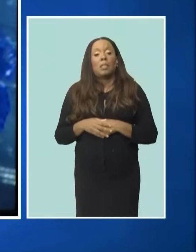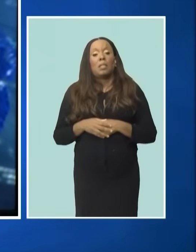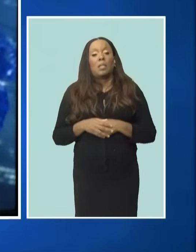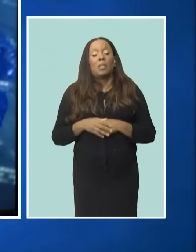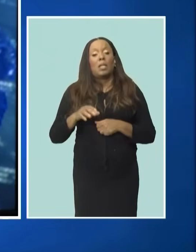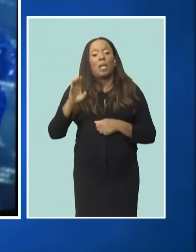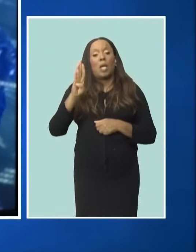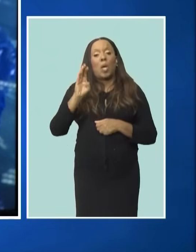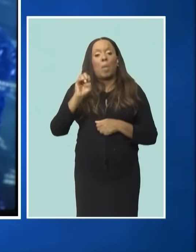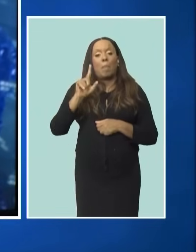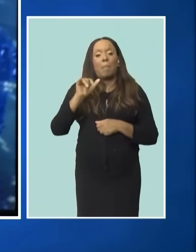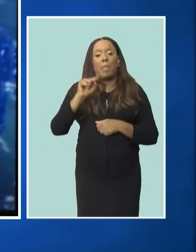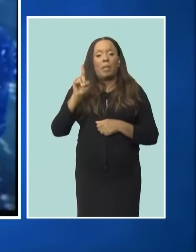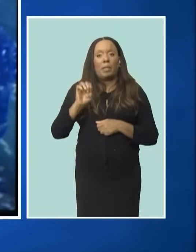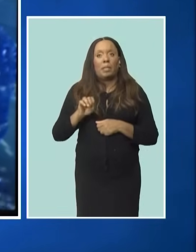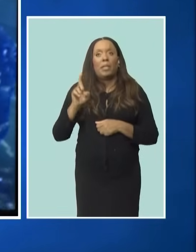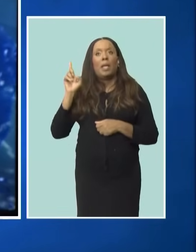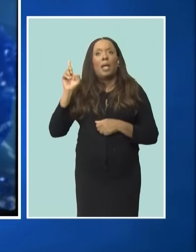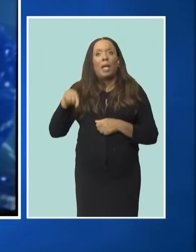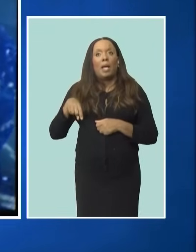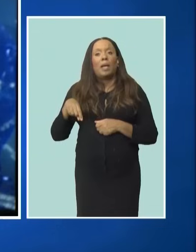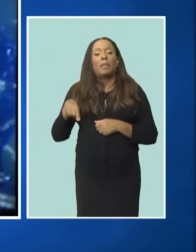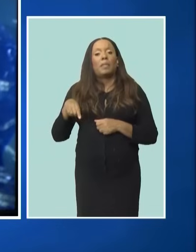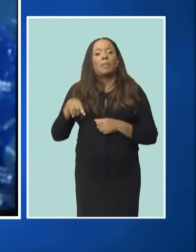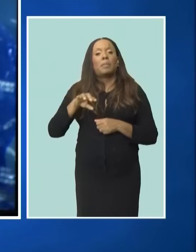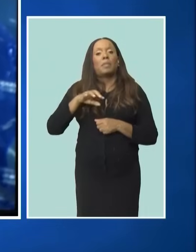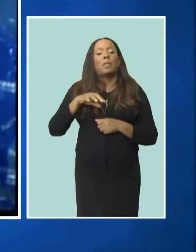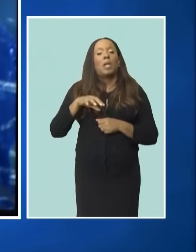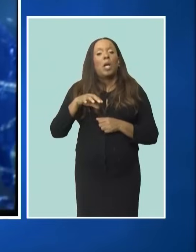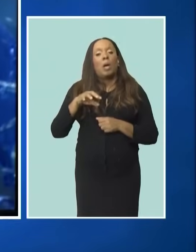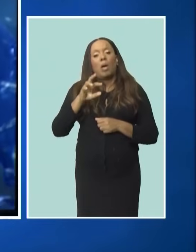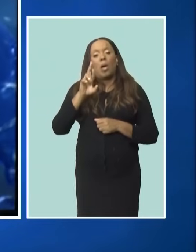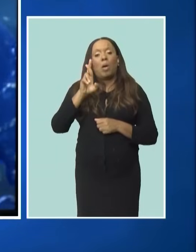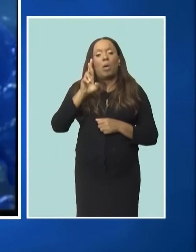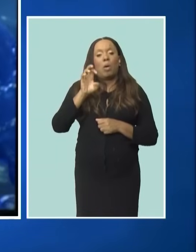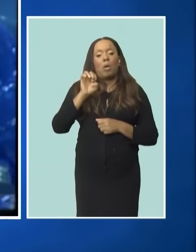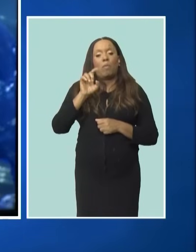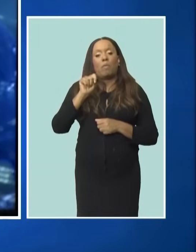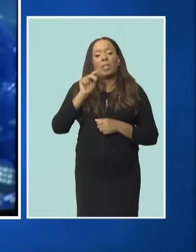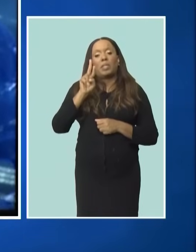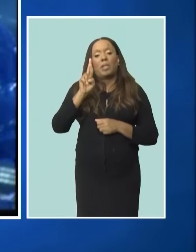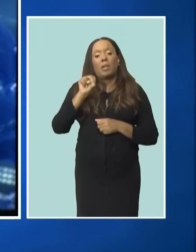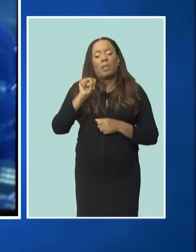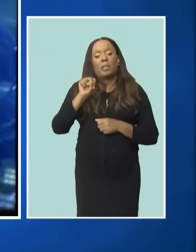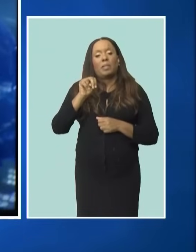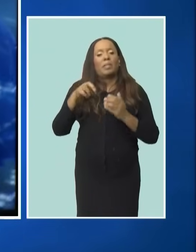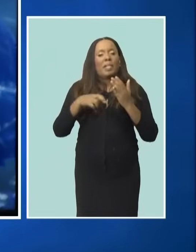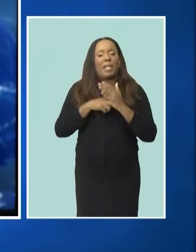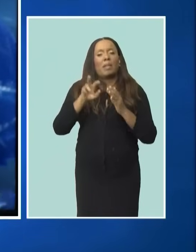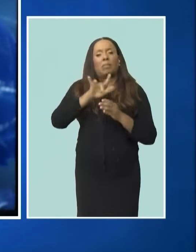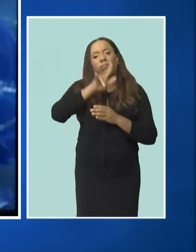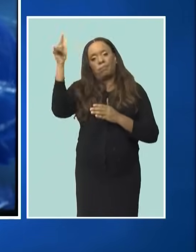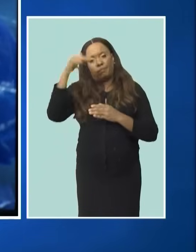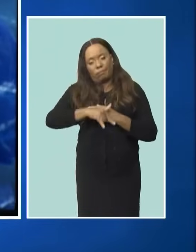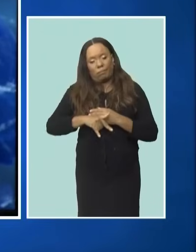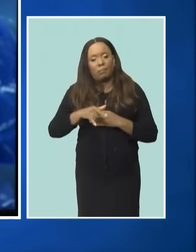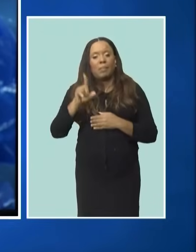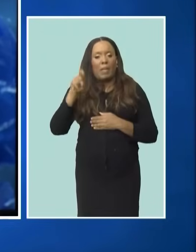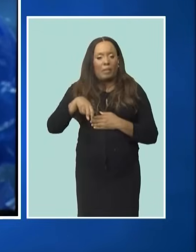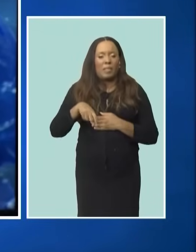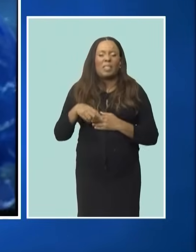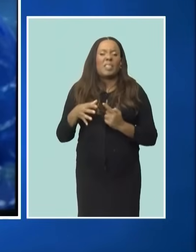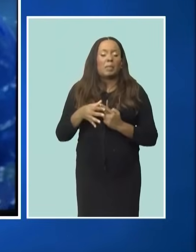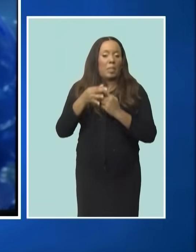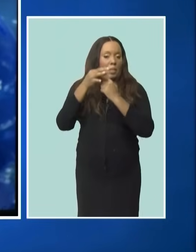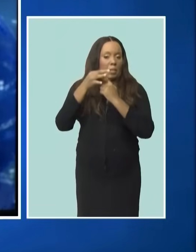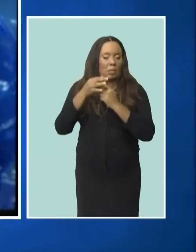the return ticket. There's special reasons applying to Belize. Once you